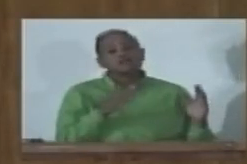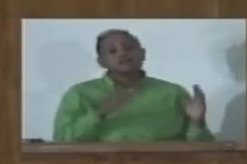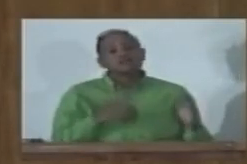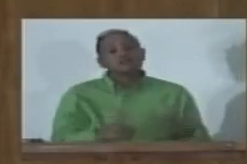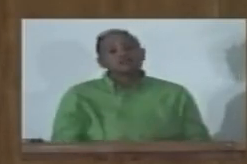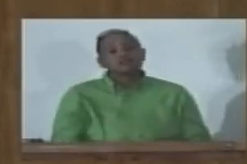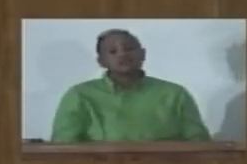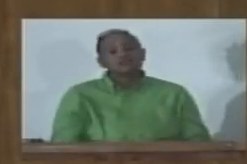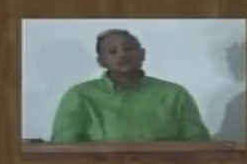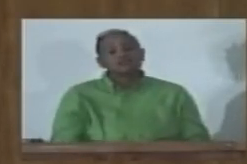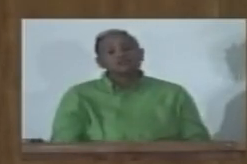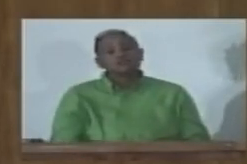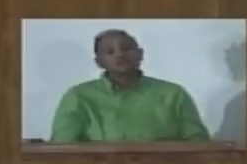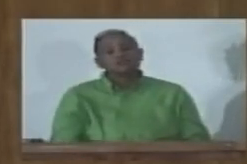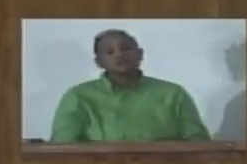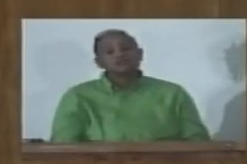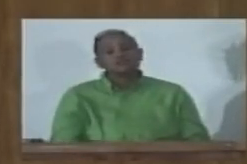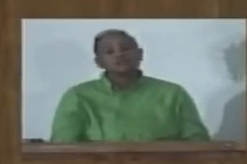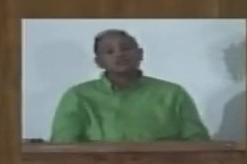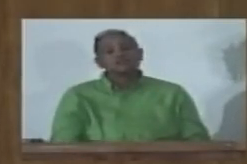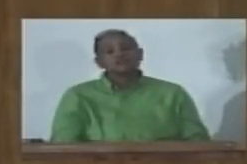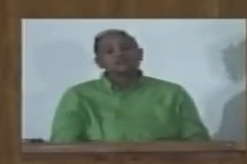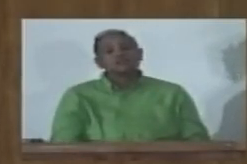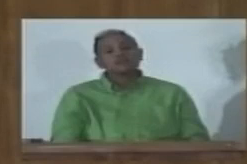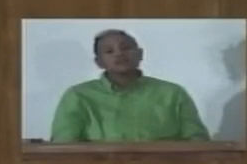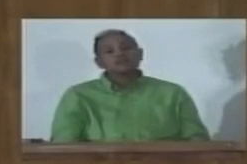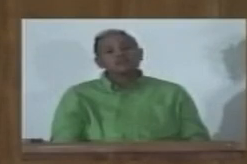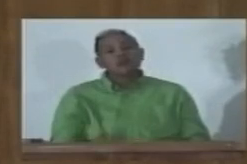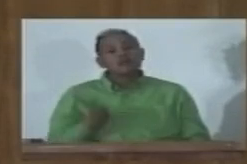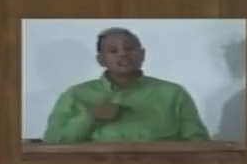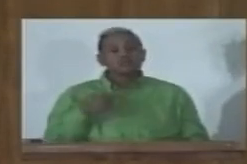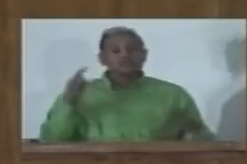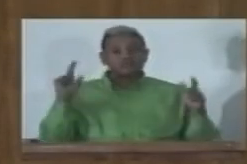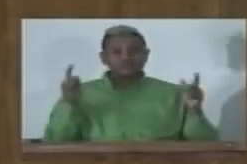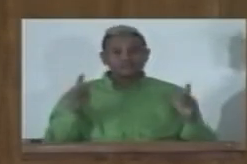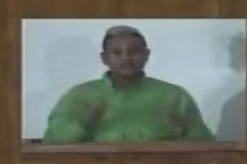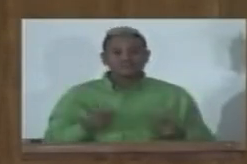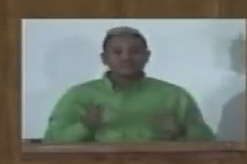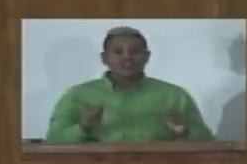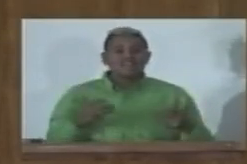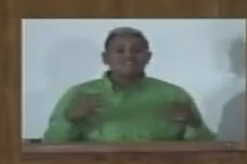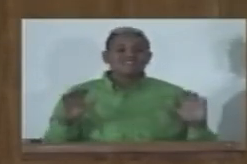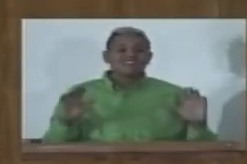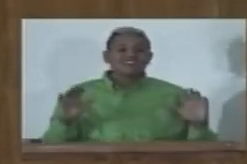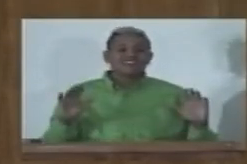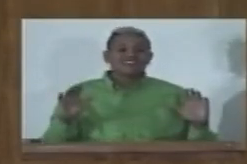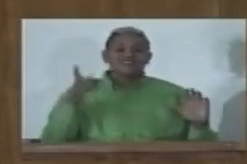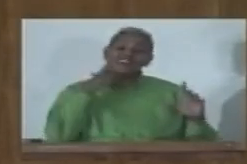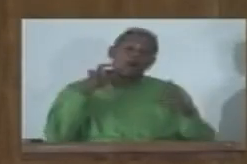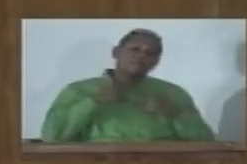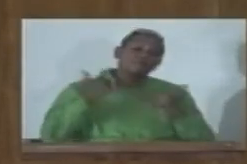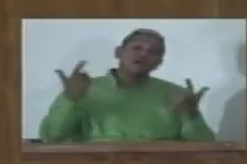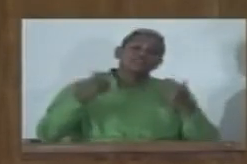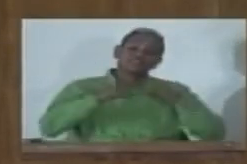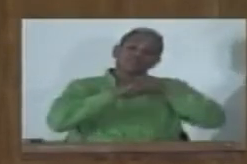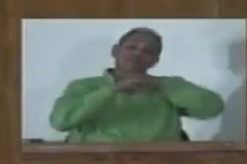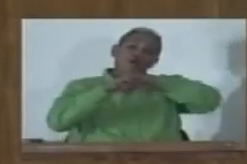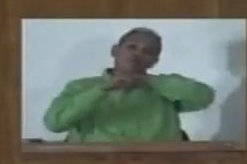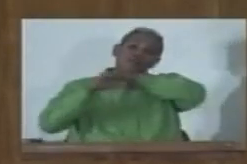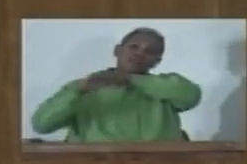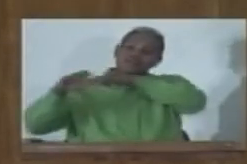And as we come down, we need a massive public education